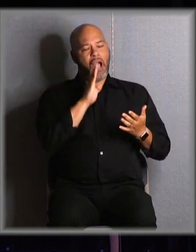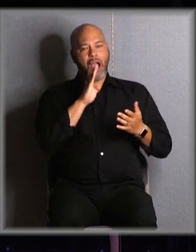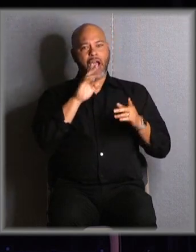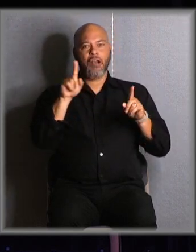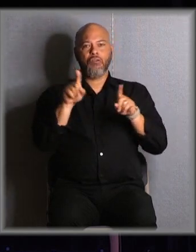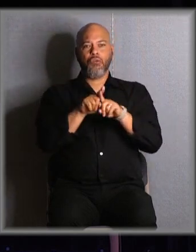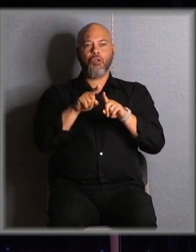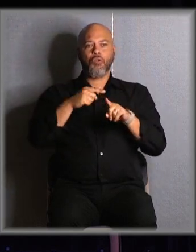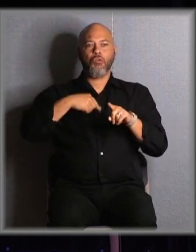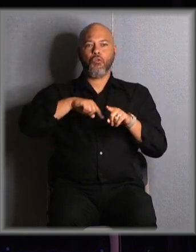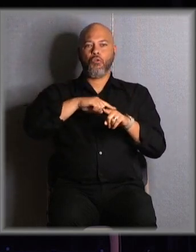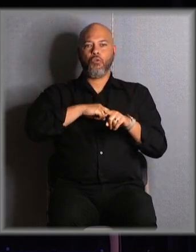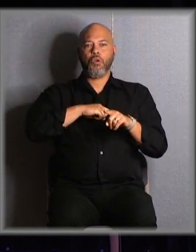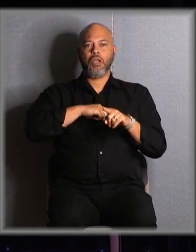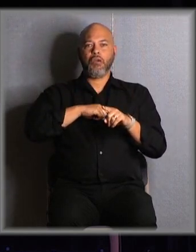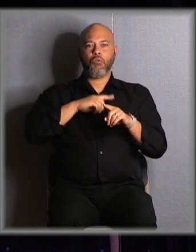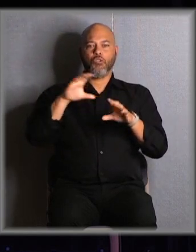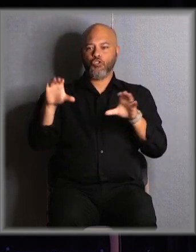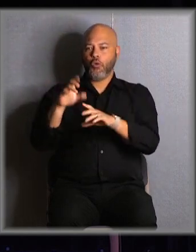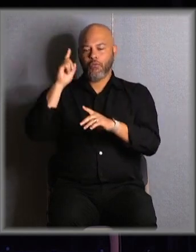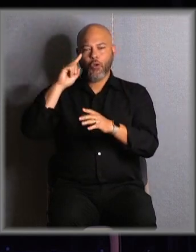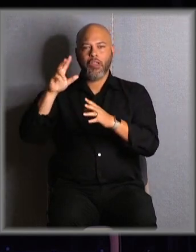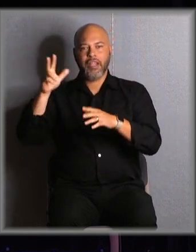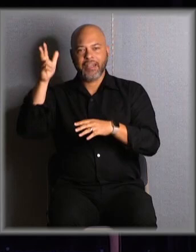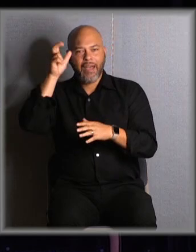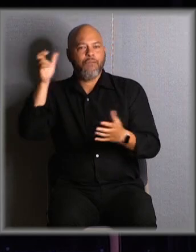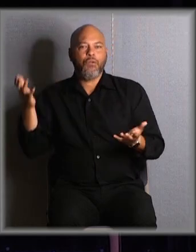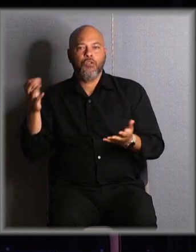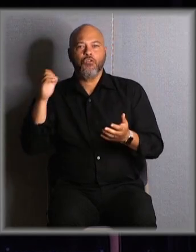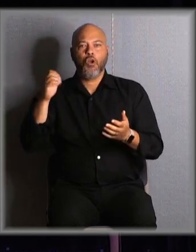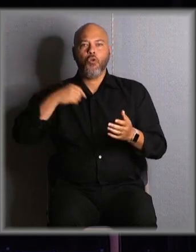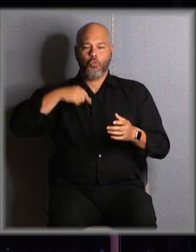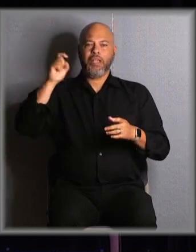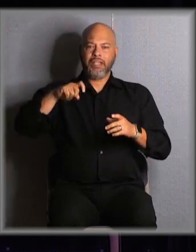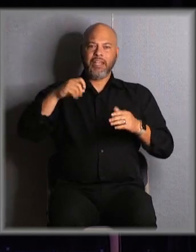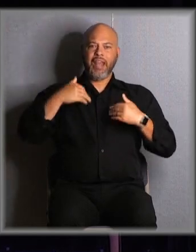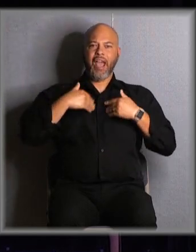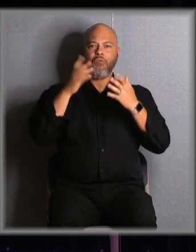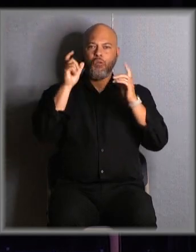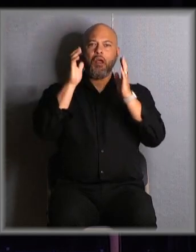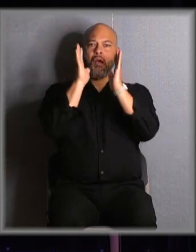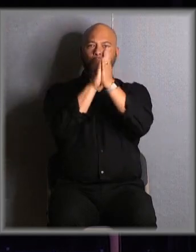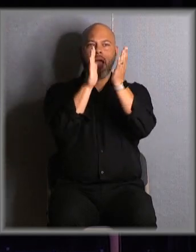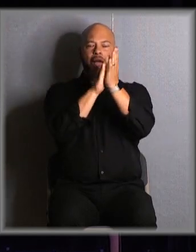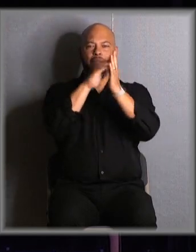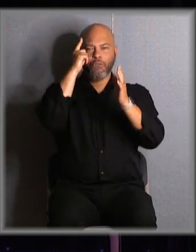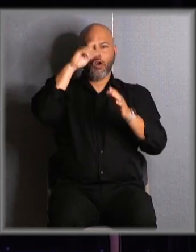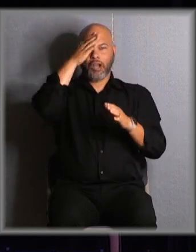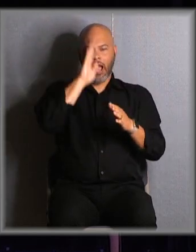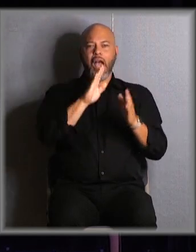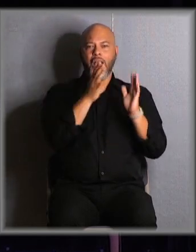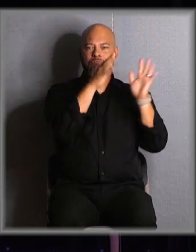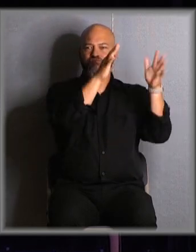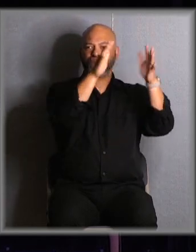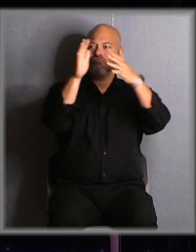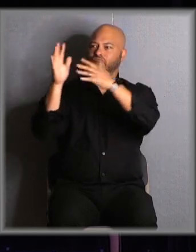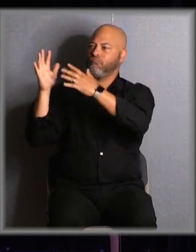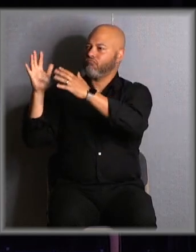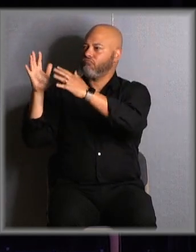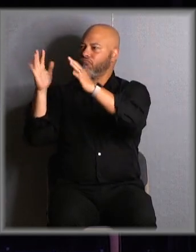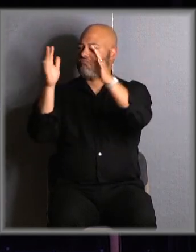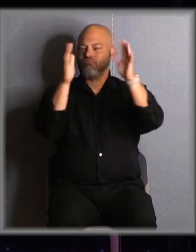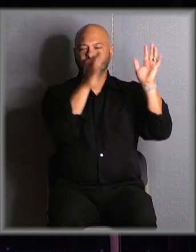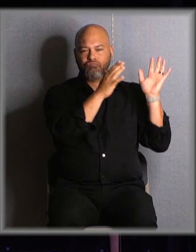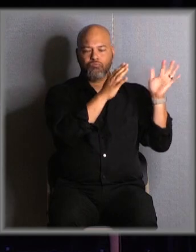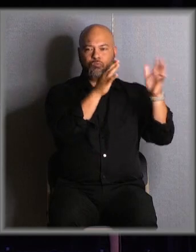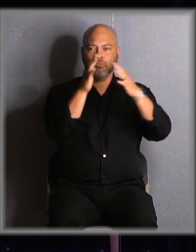when we was running for the devil. So again, can I ask you, can we put our hands together for God? Yeah, there you go.